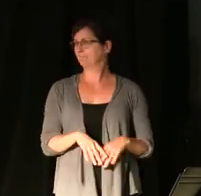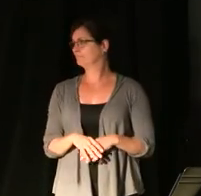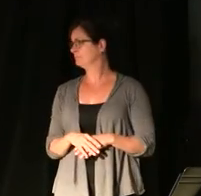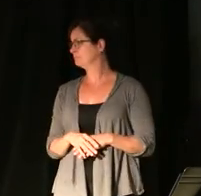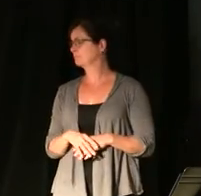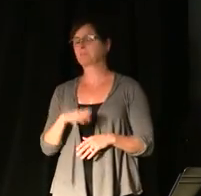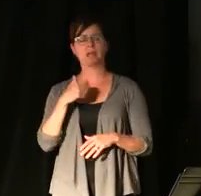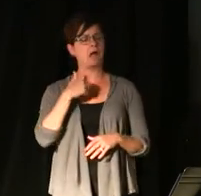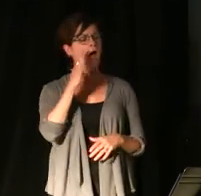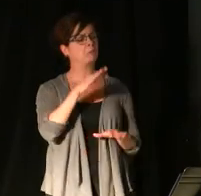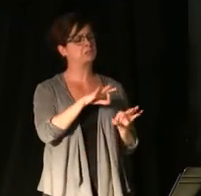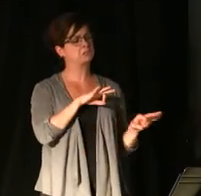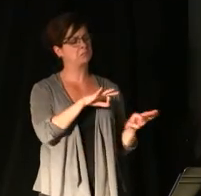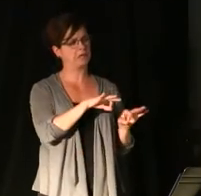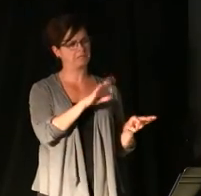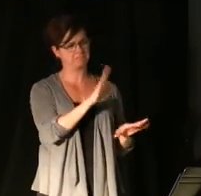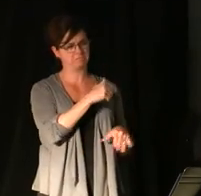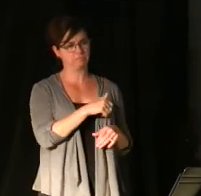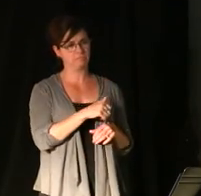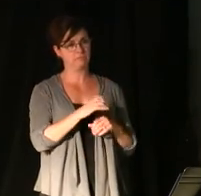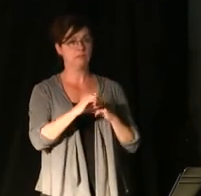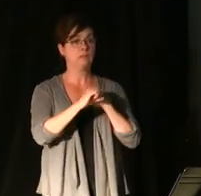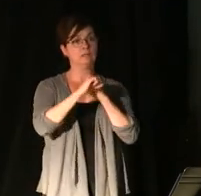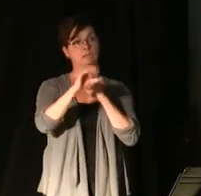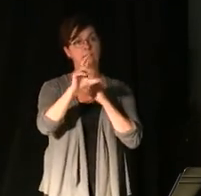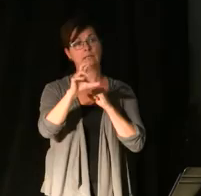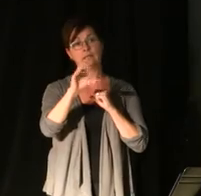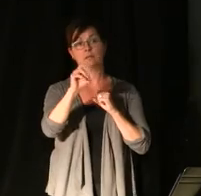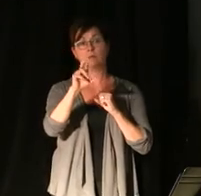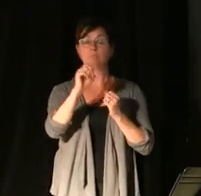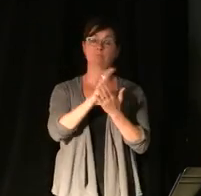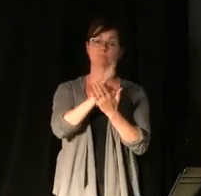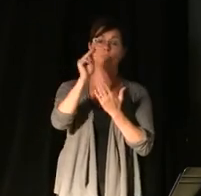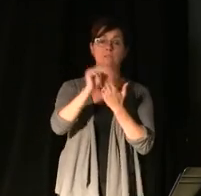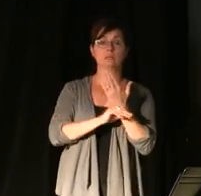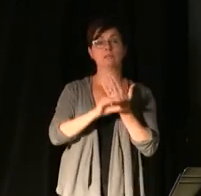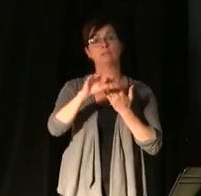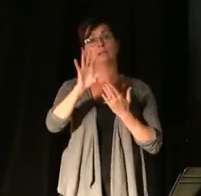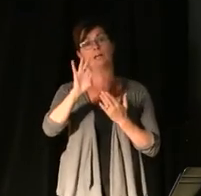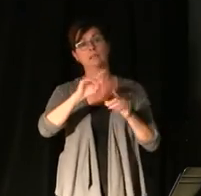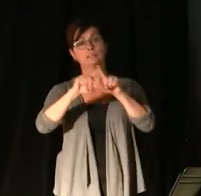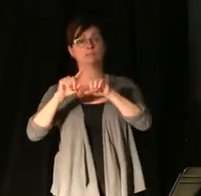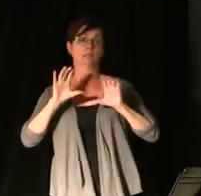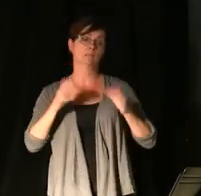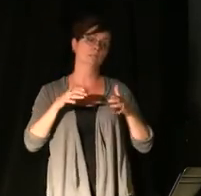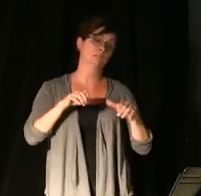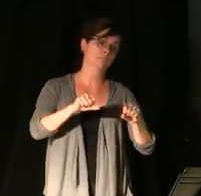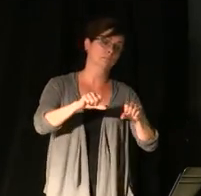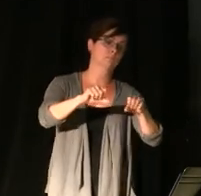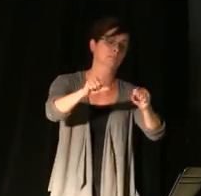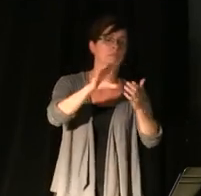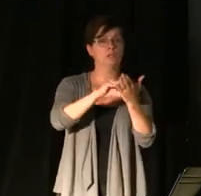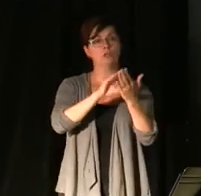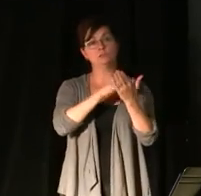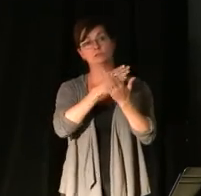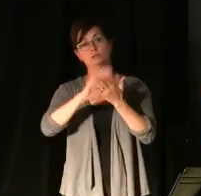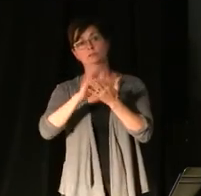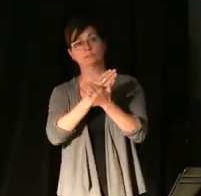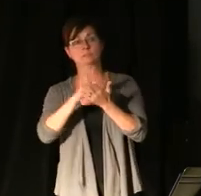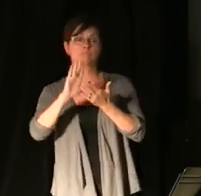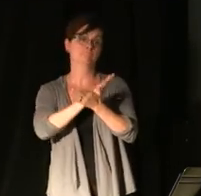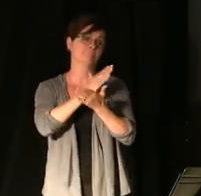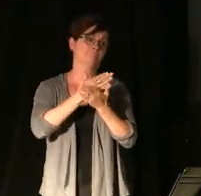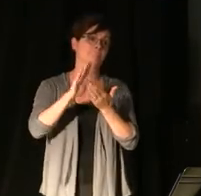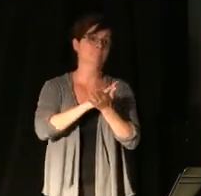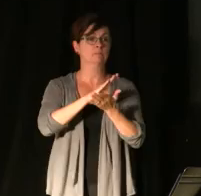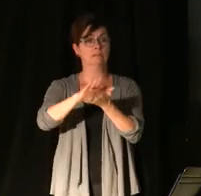I'll explain. Expanded core curriculum, 9 different classes you are in, learn to cook and how to clean,